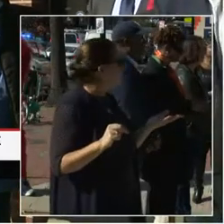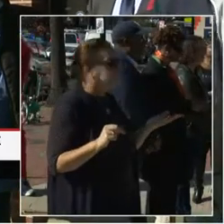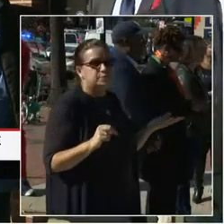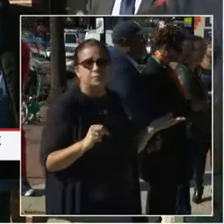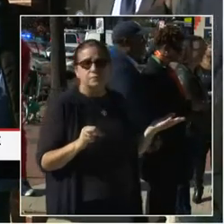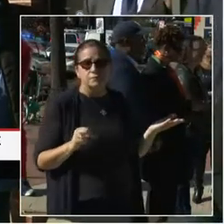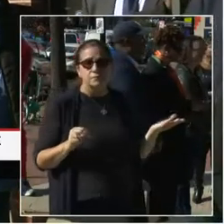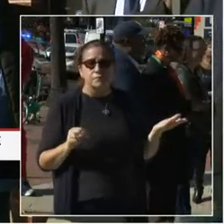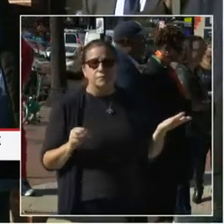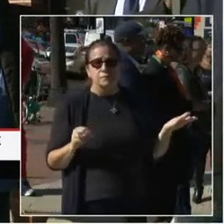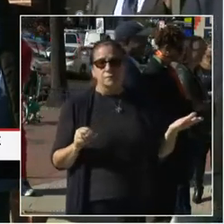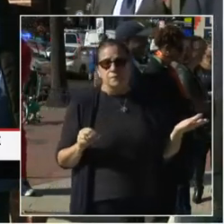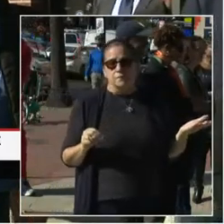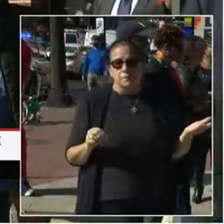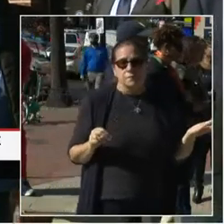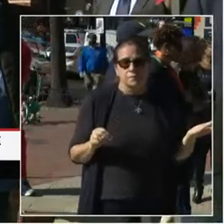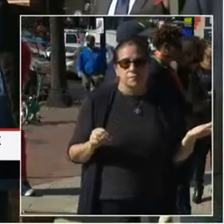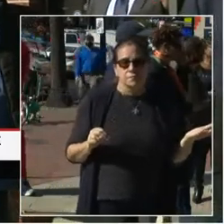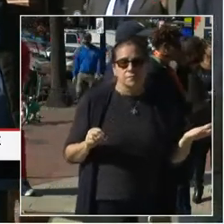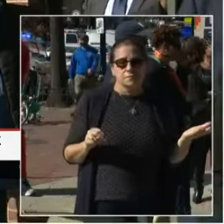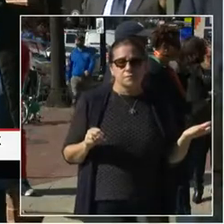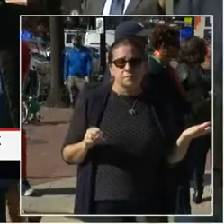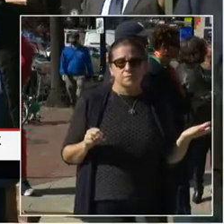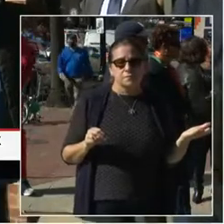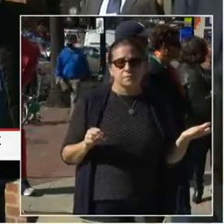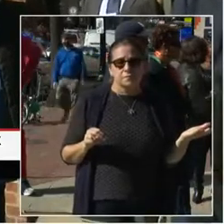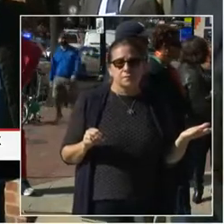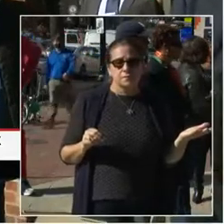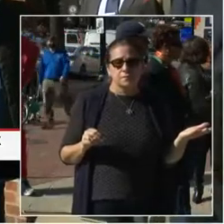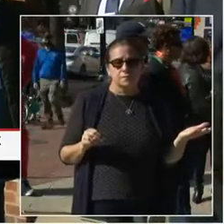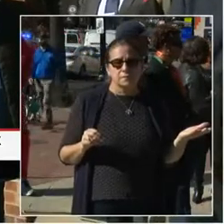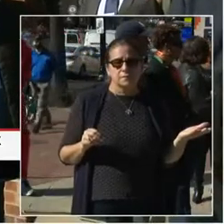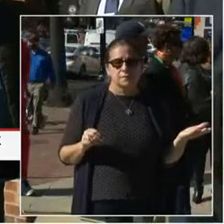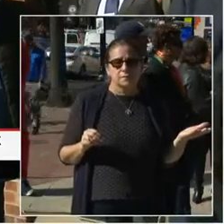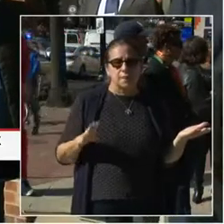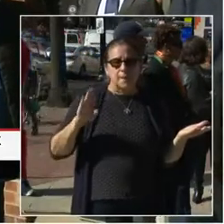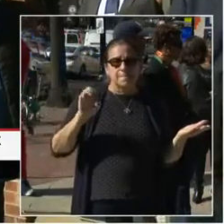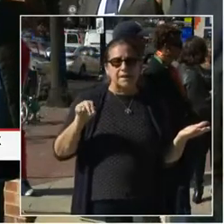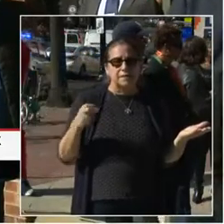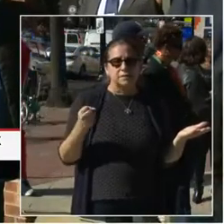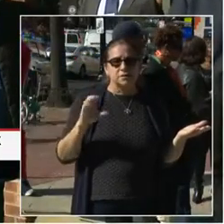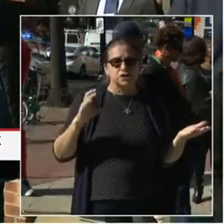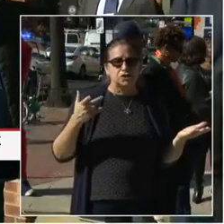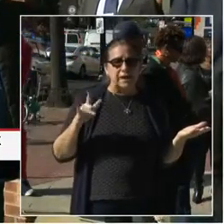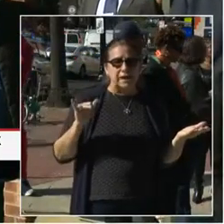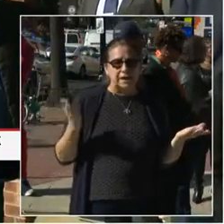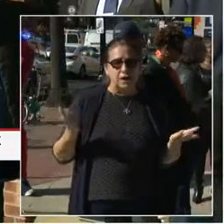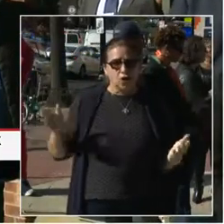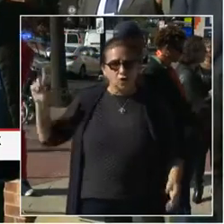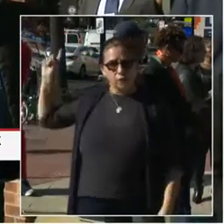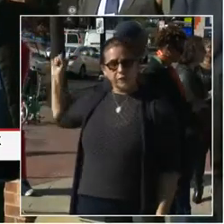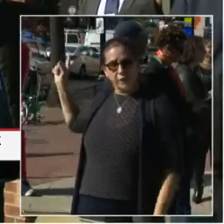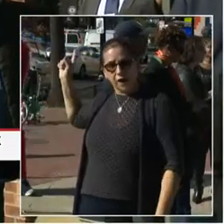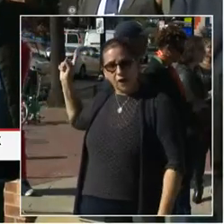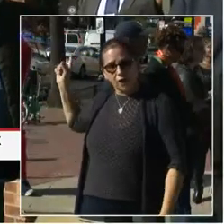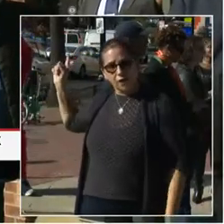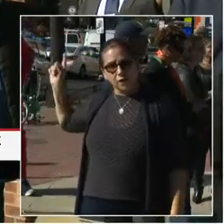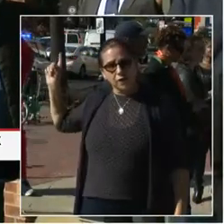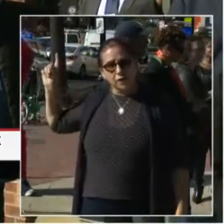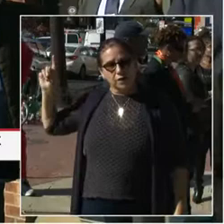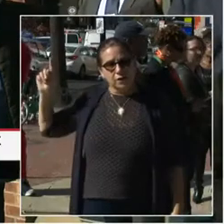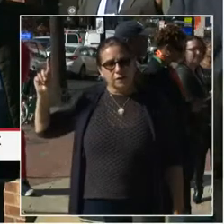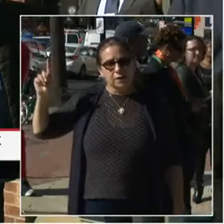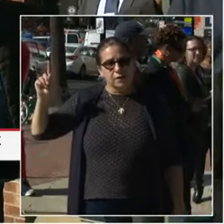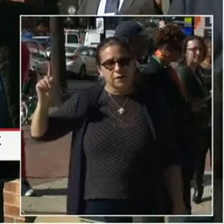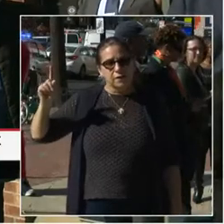original Ben's and Ben's Chili Bowl. And so up and down U Street and down Georgia Avenue and all across DC, we